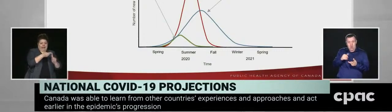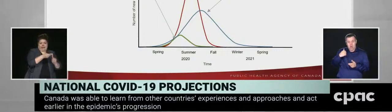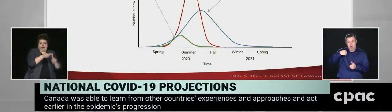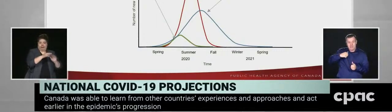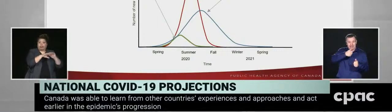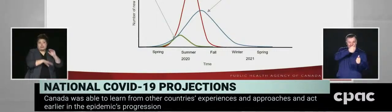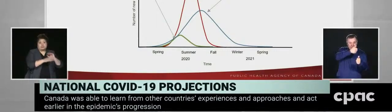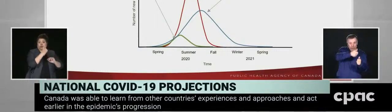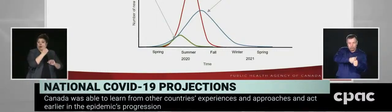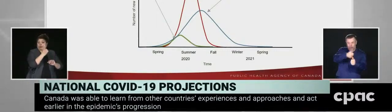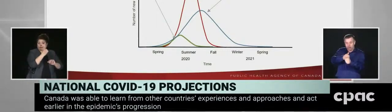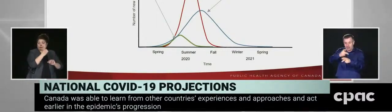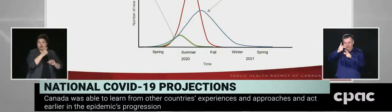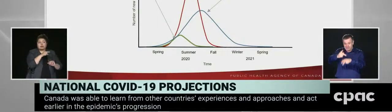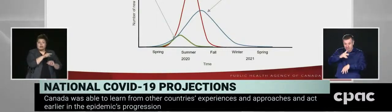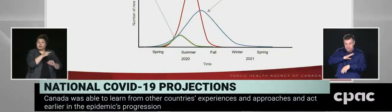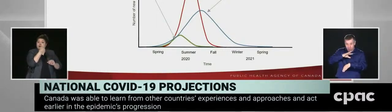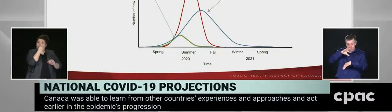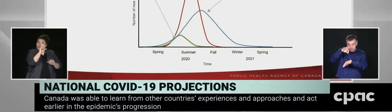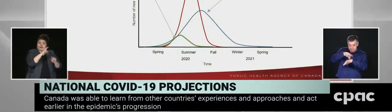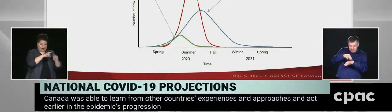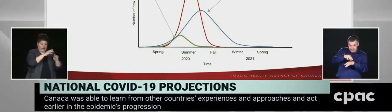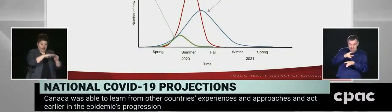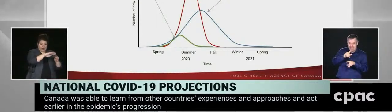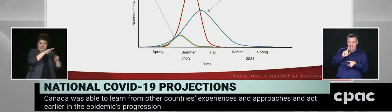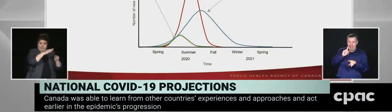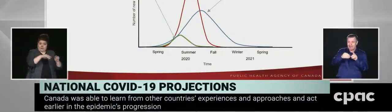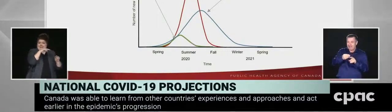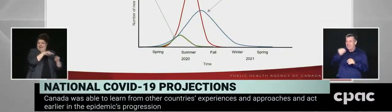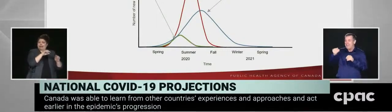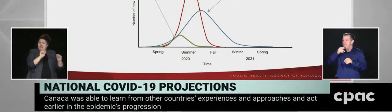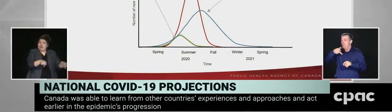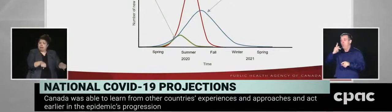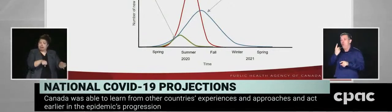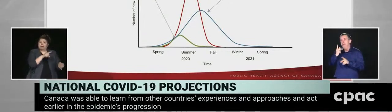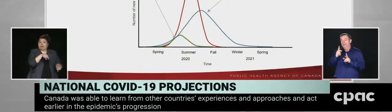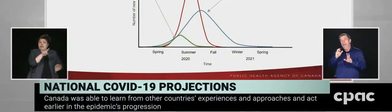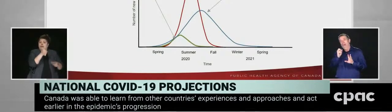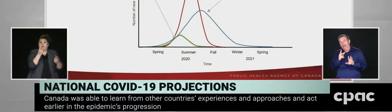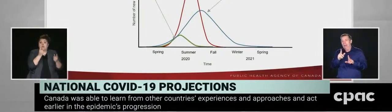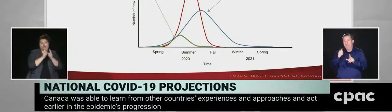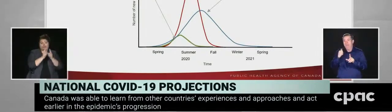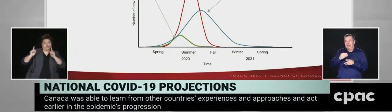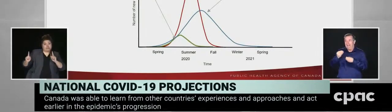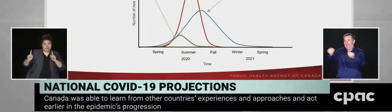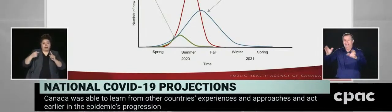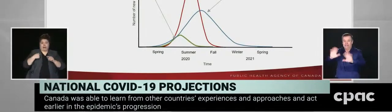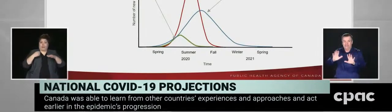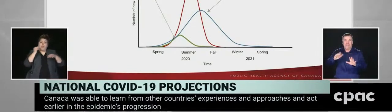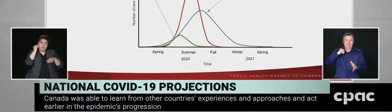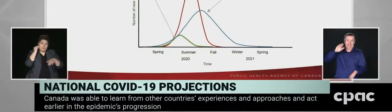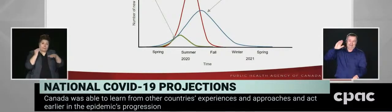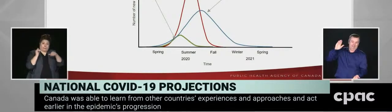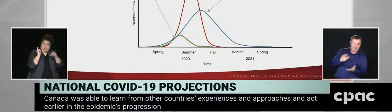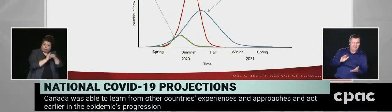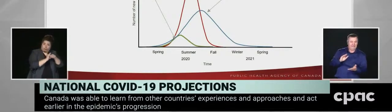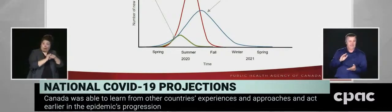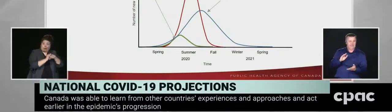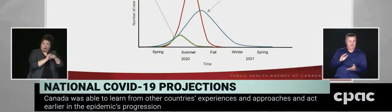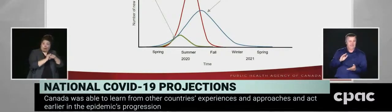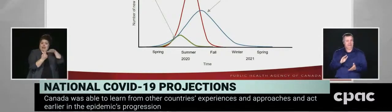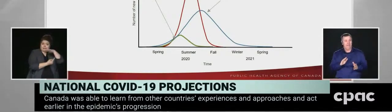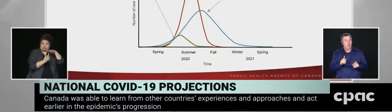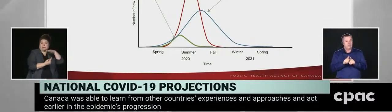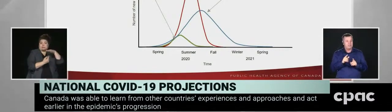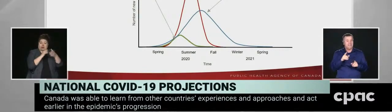by achieving high and sustained degree of physical distancing, and at the same time a high rate of case detection and